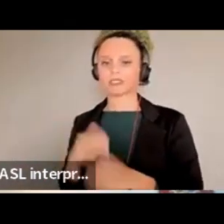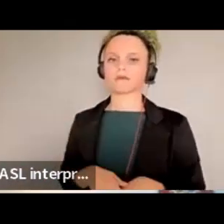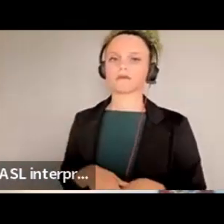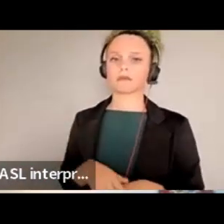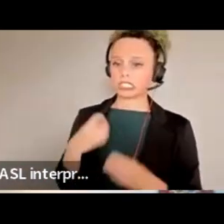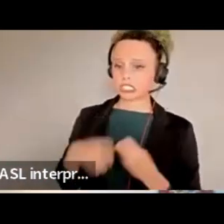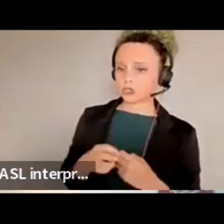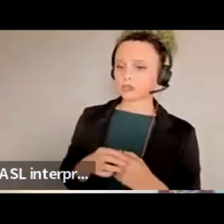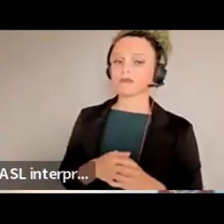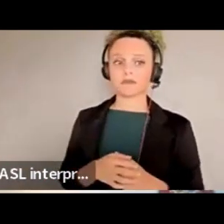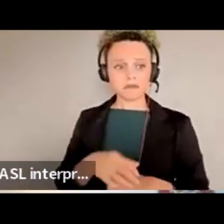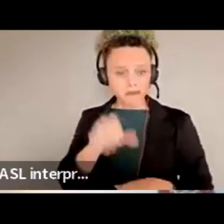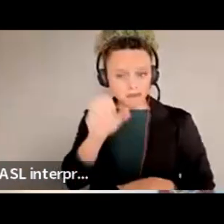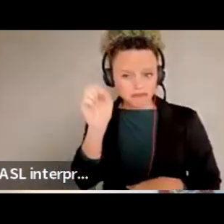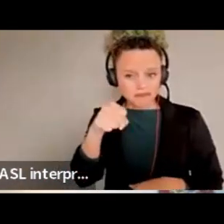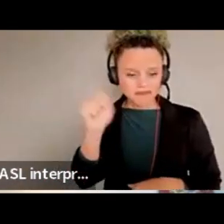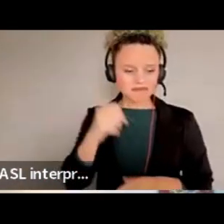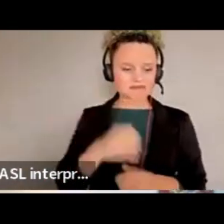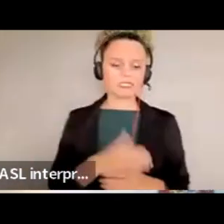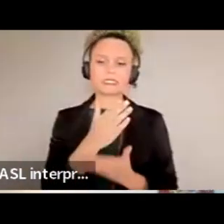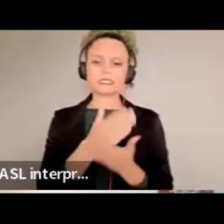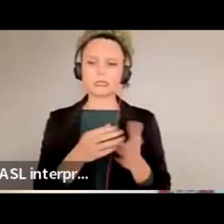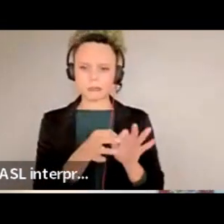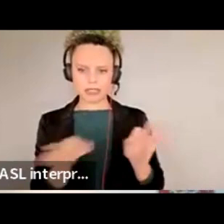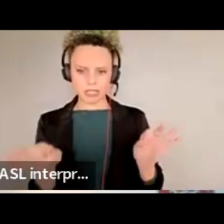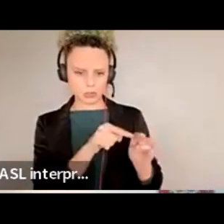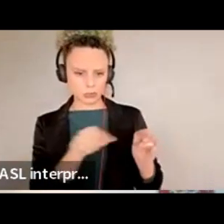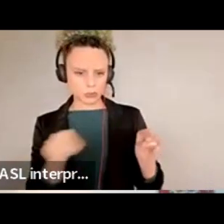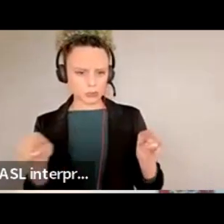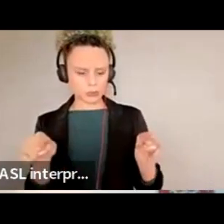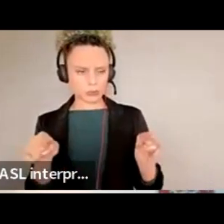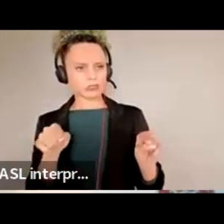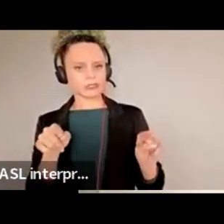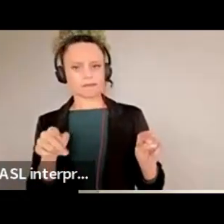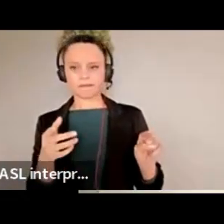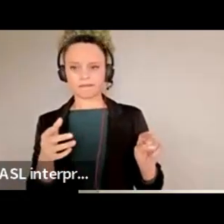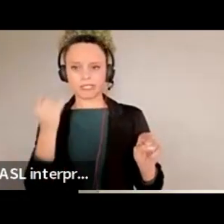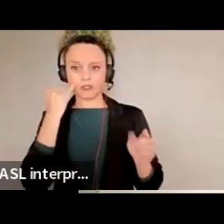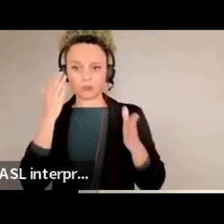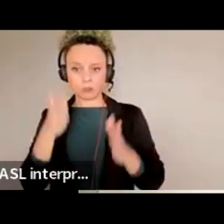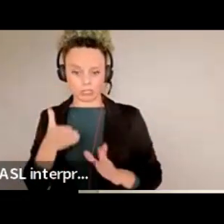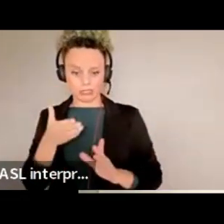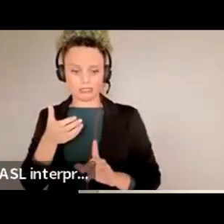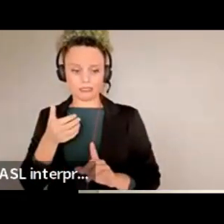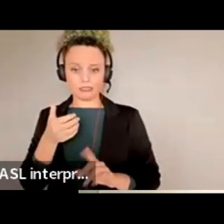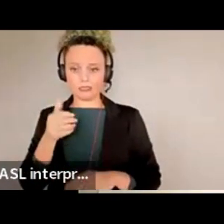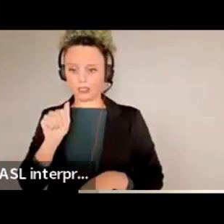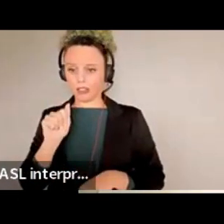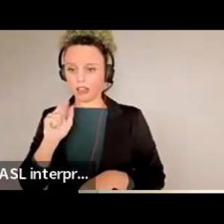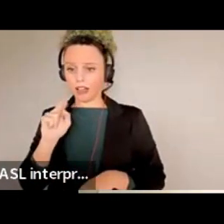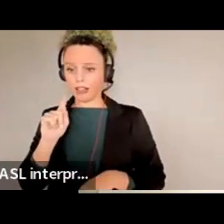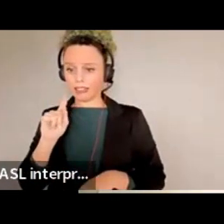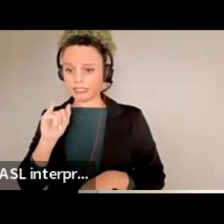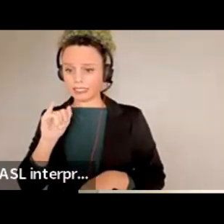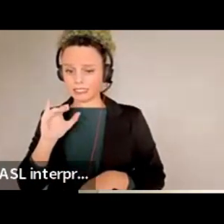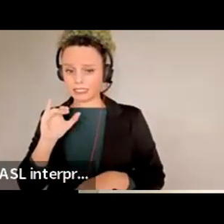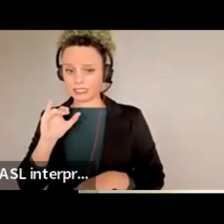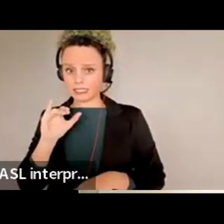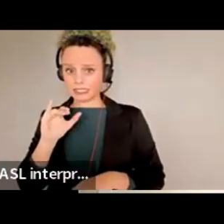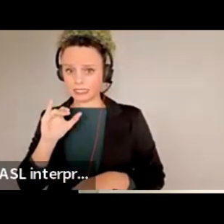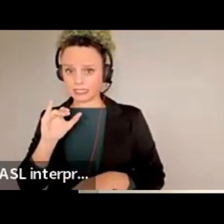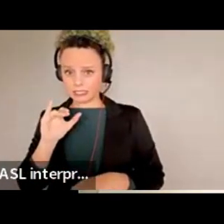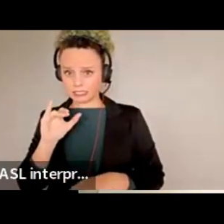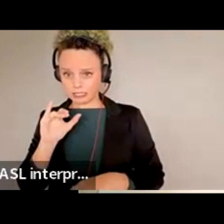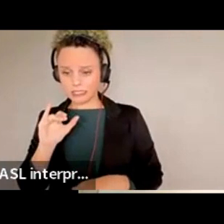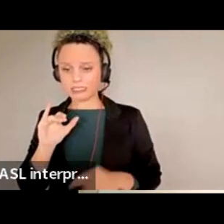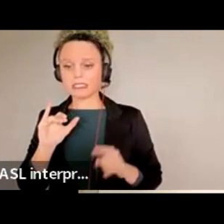Comorbidities, dysfunction. I see those. Burden. Yeah. Issues. Yeah. So there is some language in here that